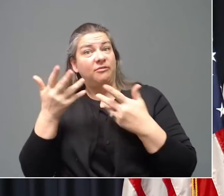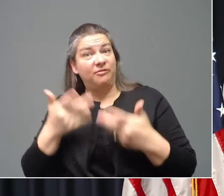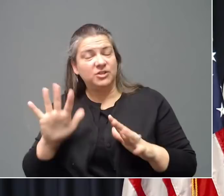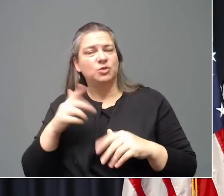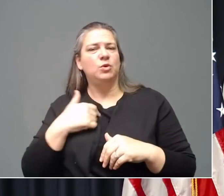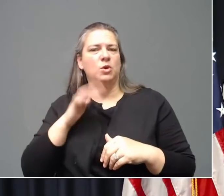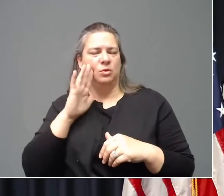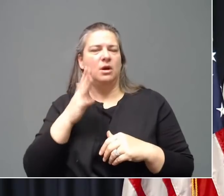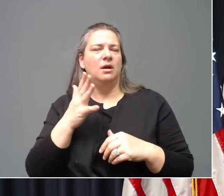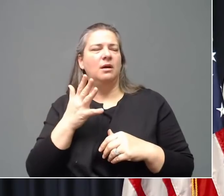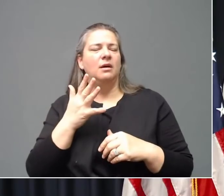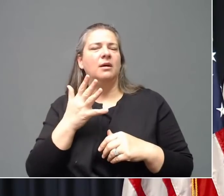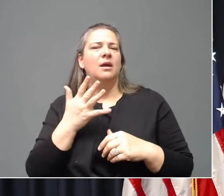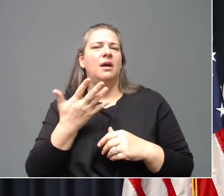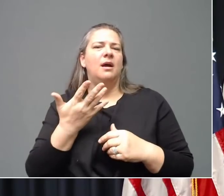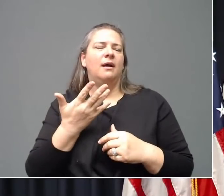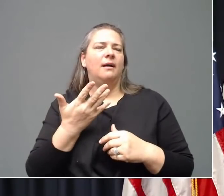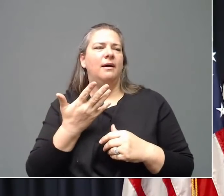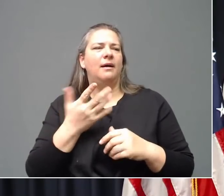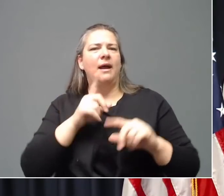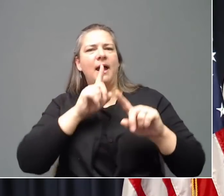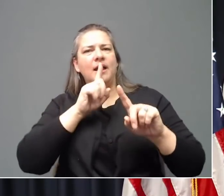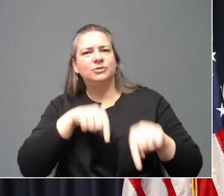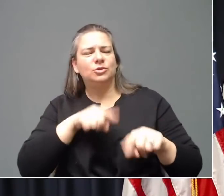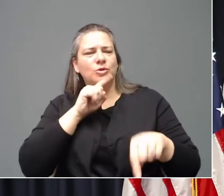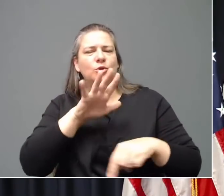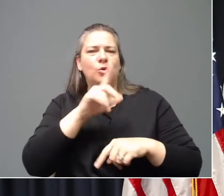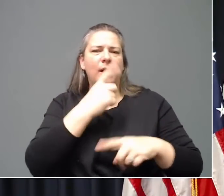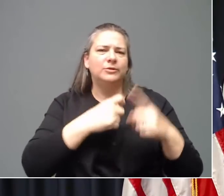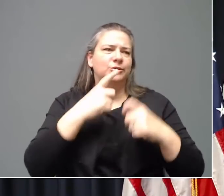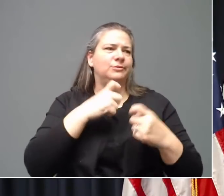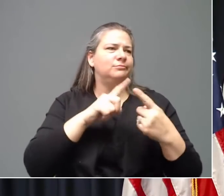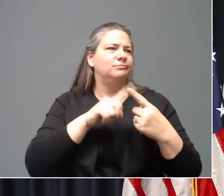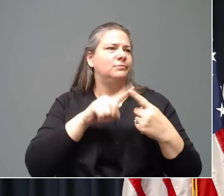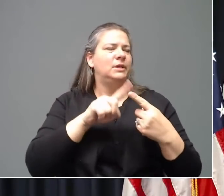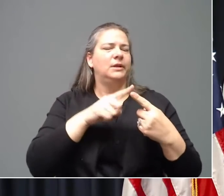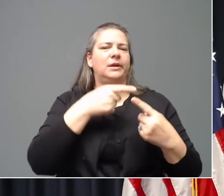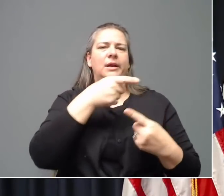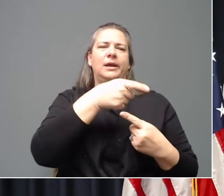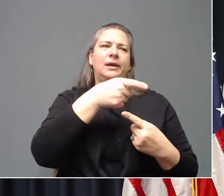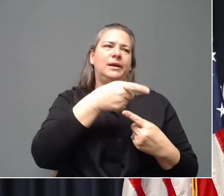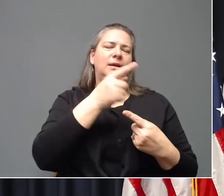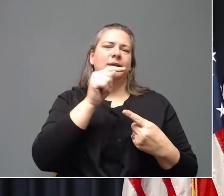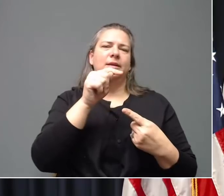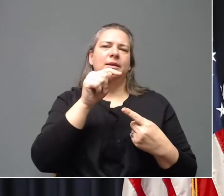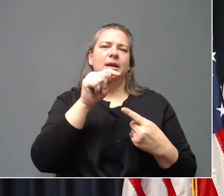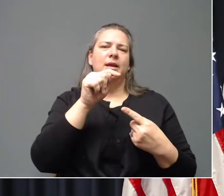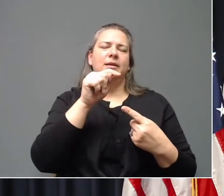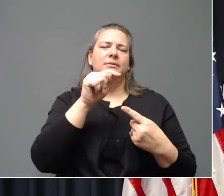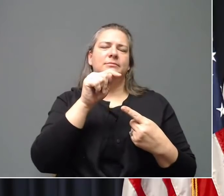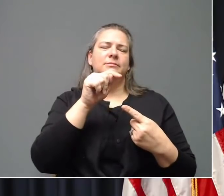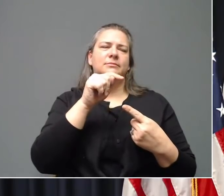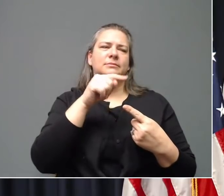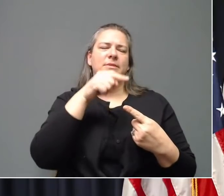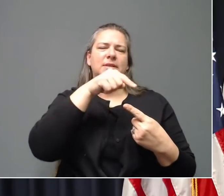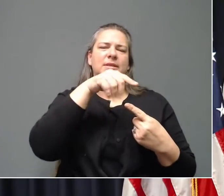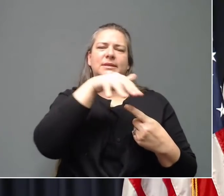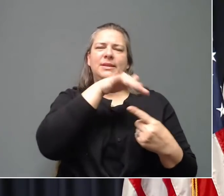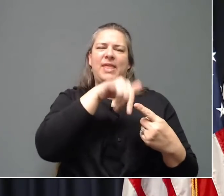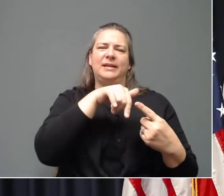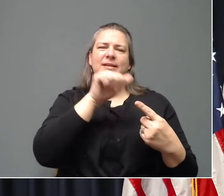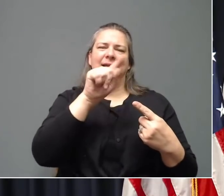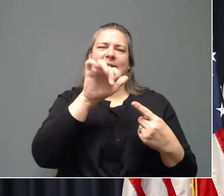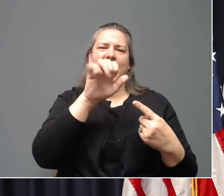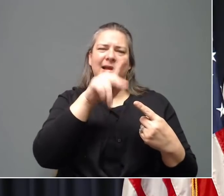attack to legislation that's going through our General Assembly right now. We will talk about the piece that's related to